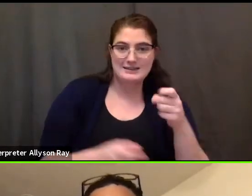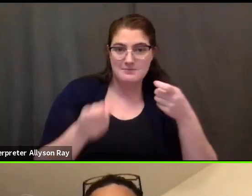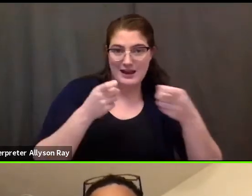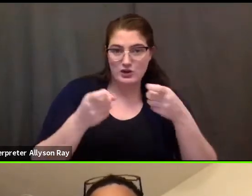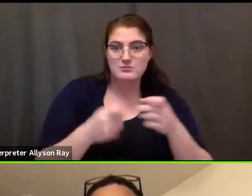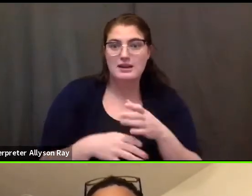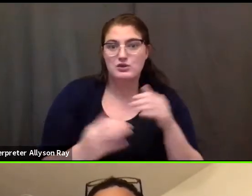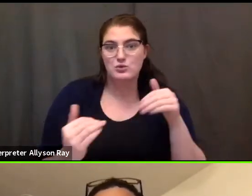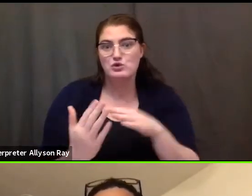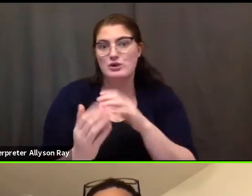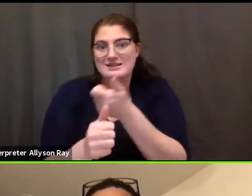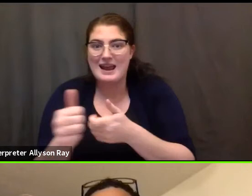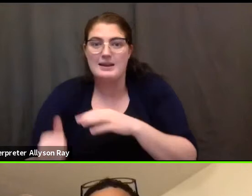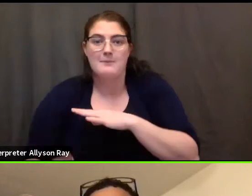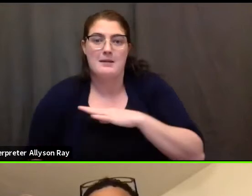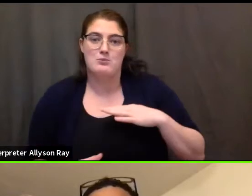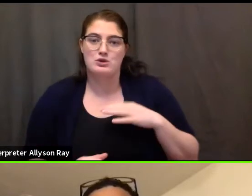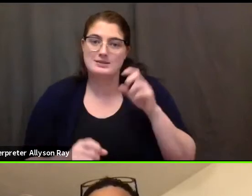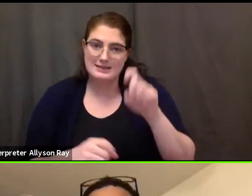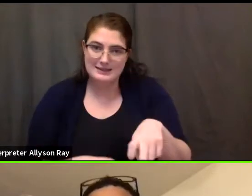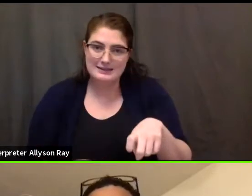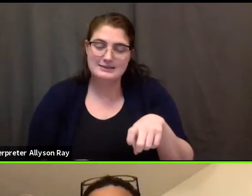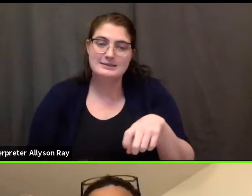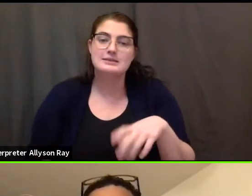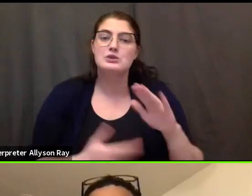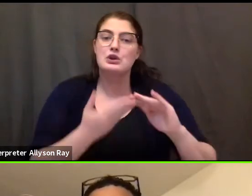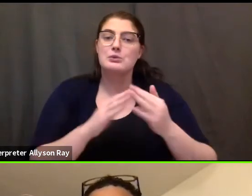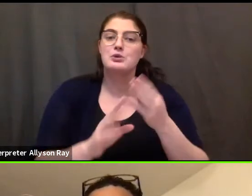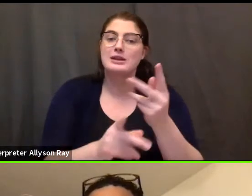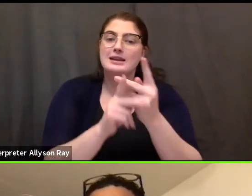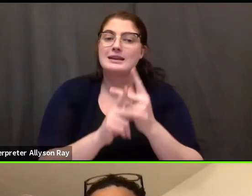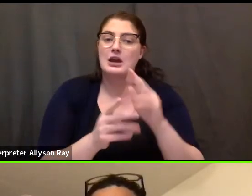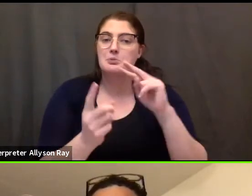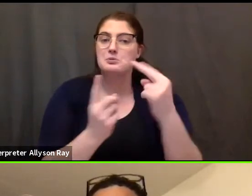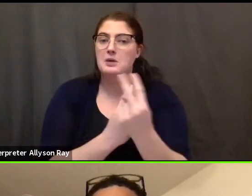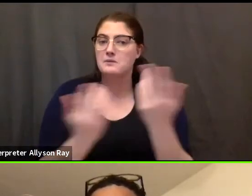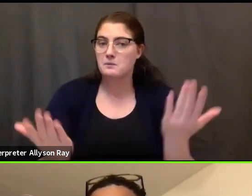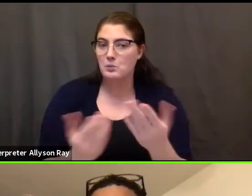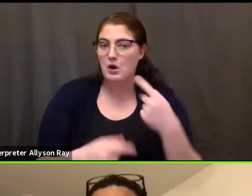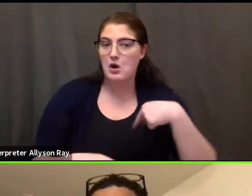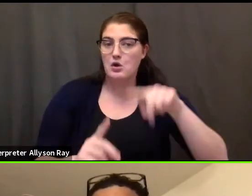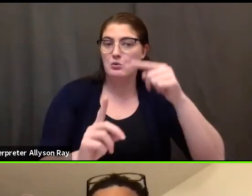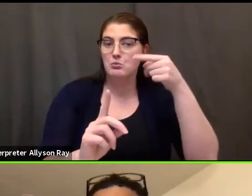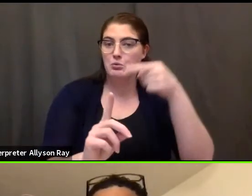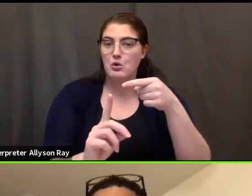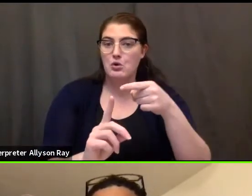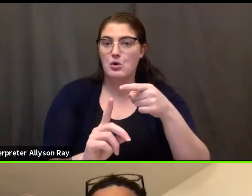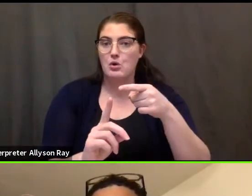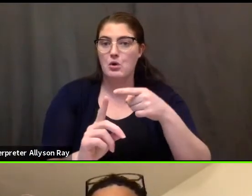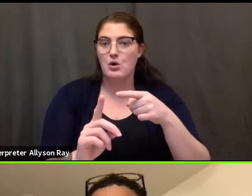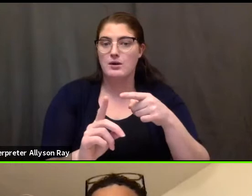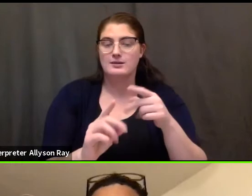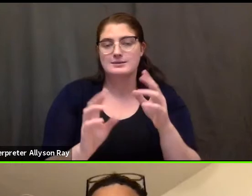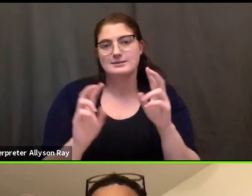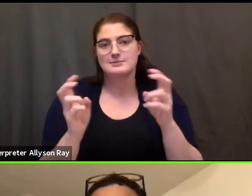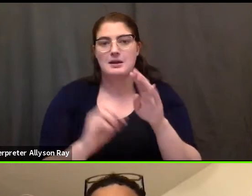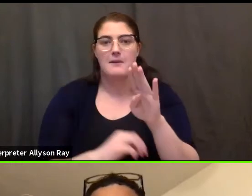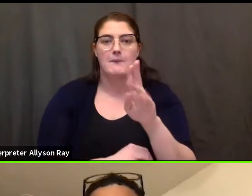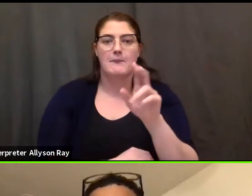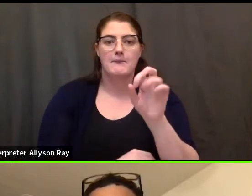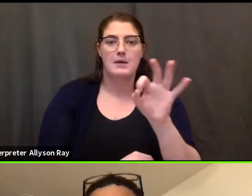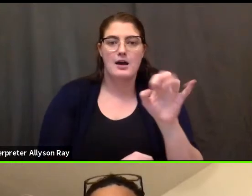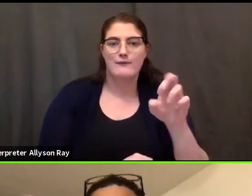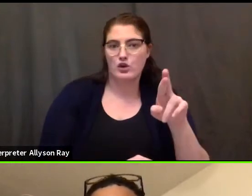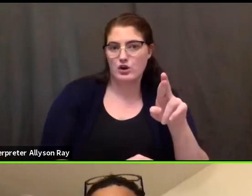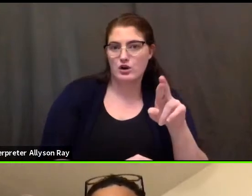member needs. The community care perspective is that, our goal is to really be more of a buffer to the primary care and behavioral